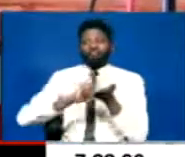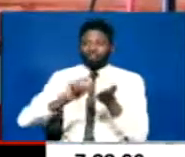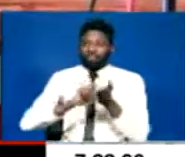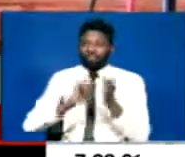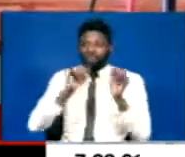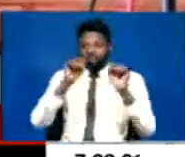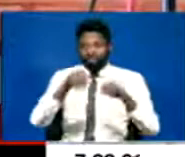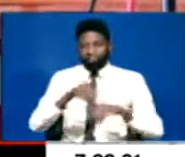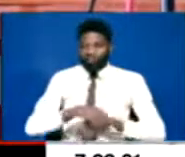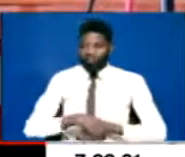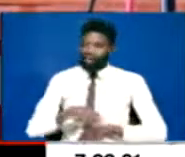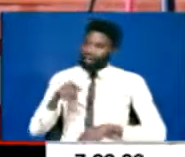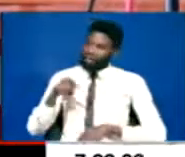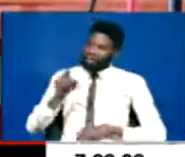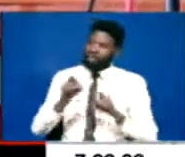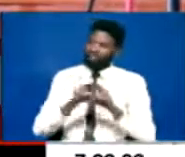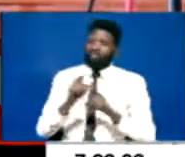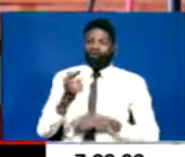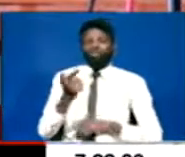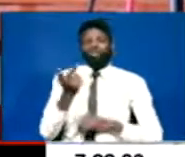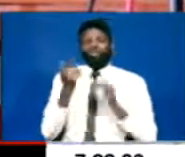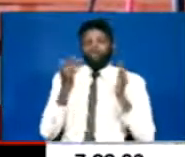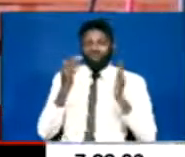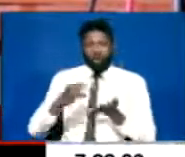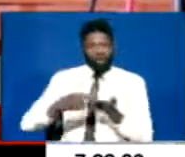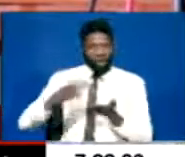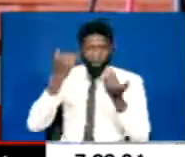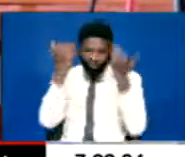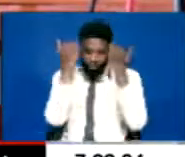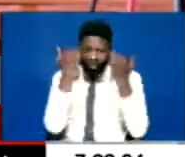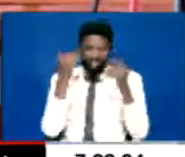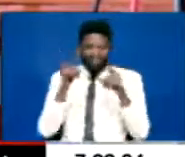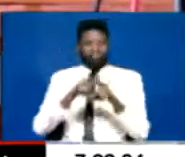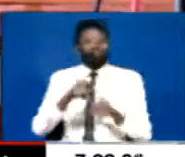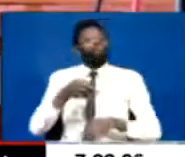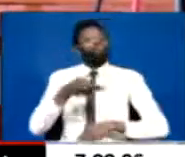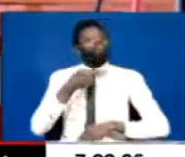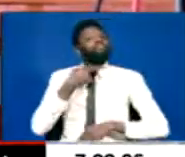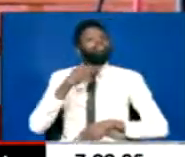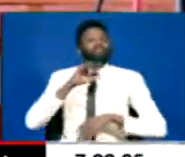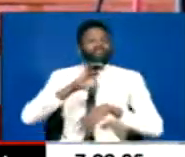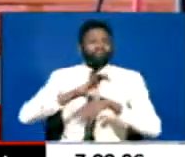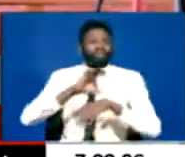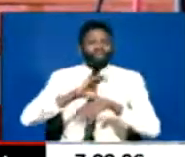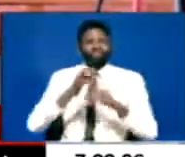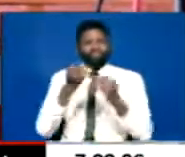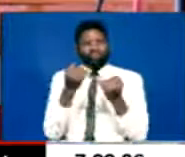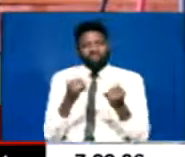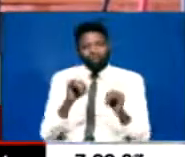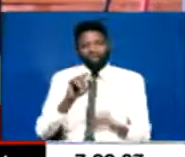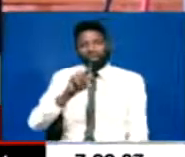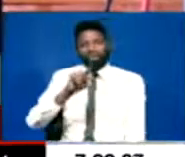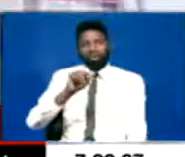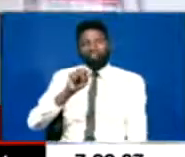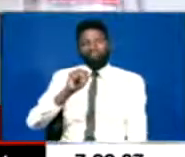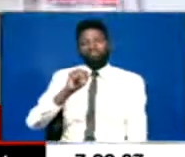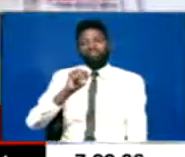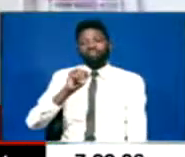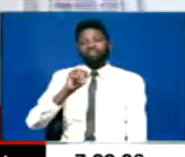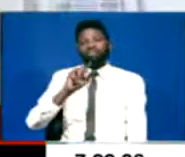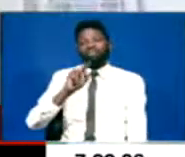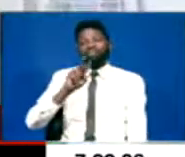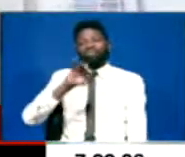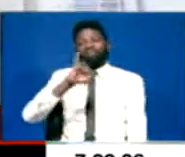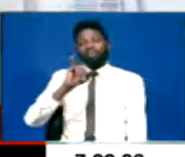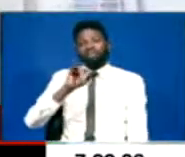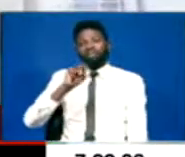an advocate of the High Court of Kenya and an ordained church minister, unsuccessfully vied for the Kamukunji parliamentary seat in 2011